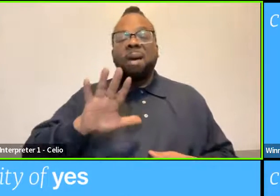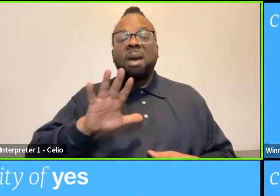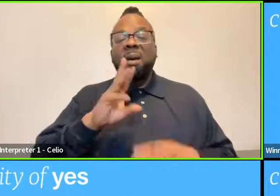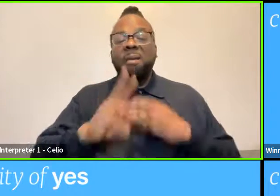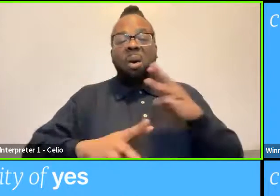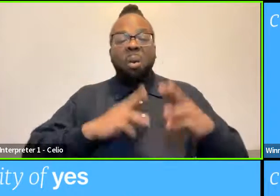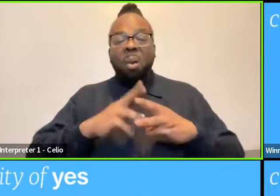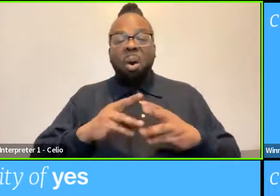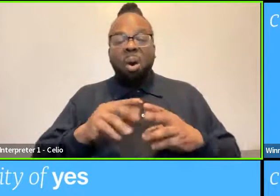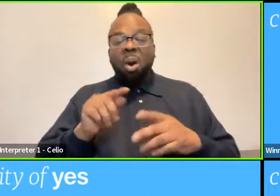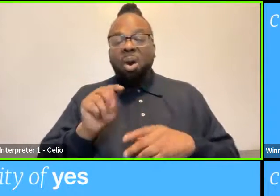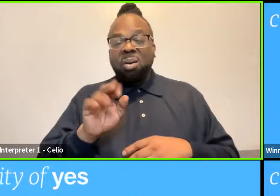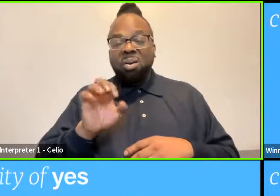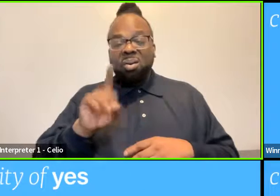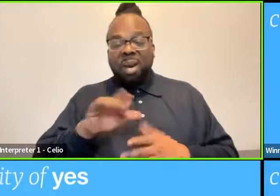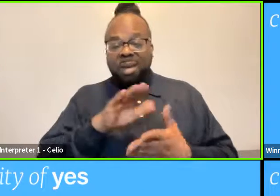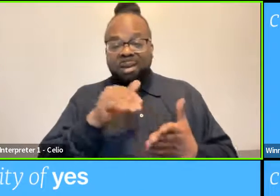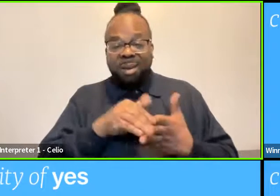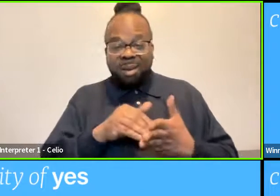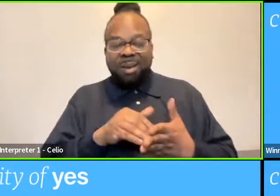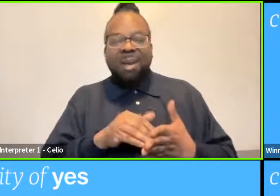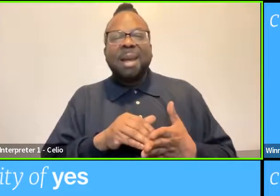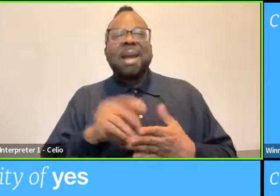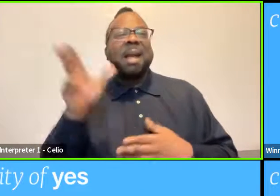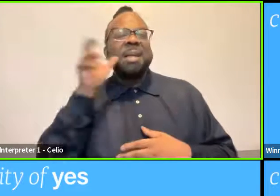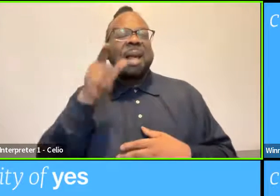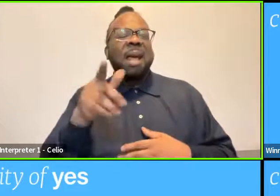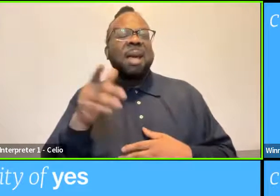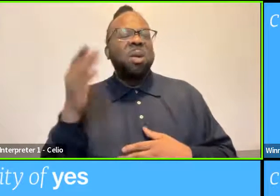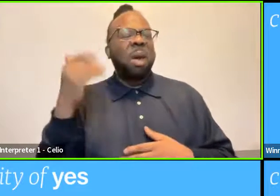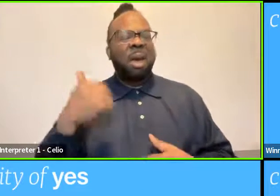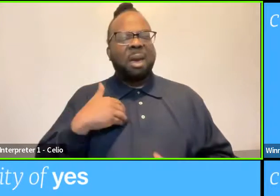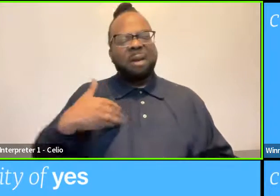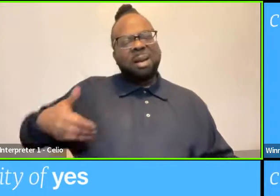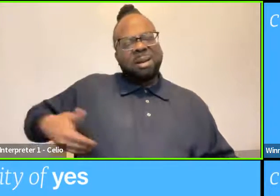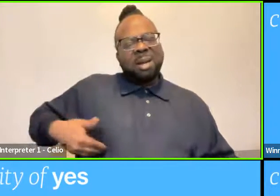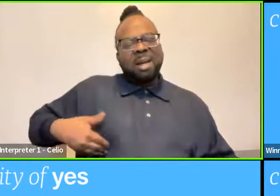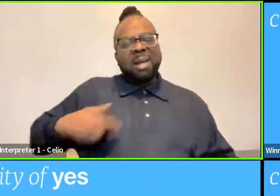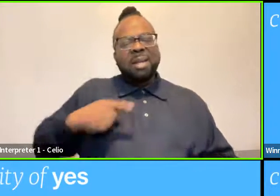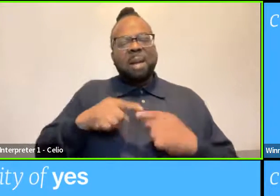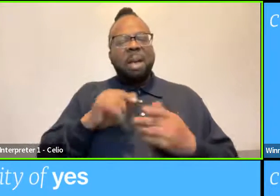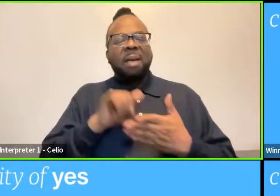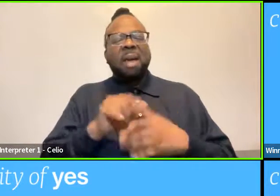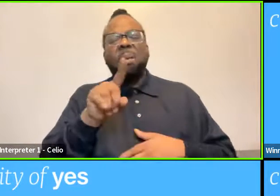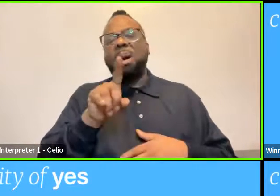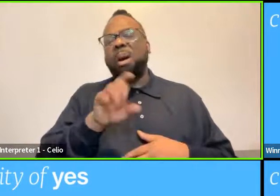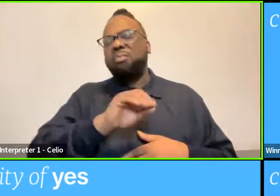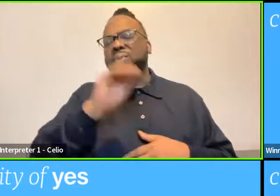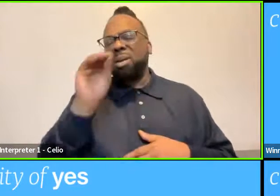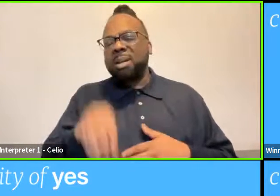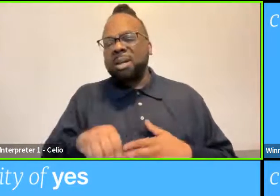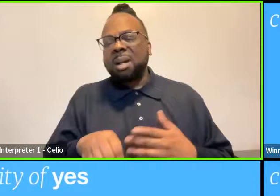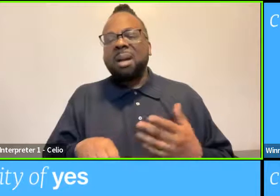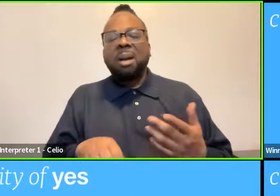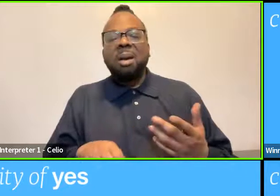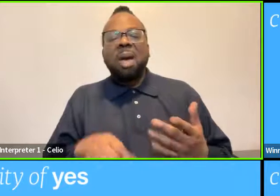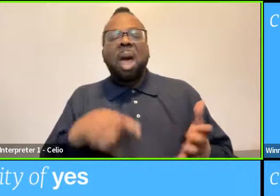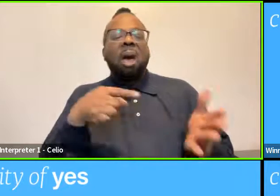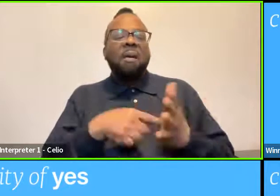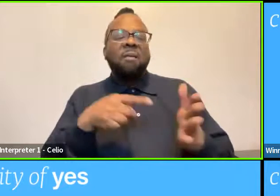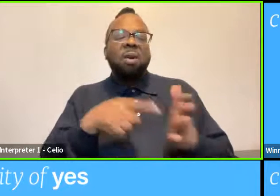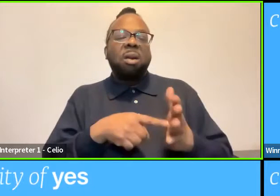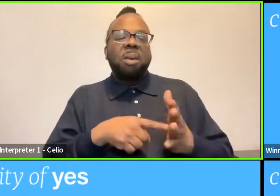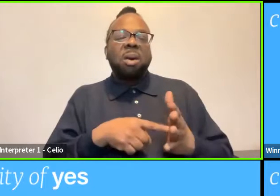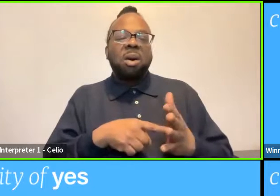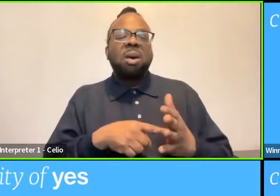goes, it sounds like you have a sense of that as well. To do 100% affordable at 5